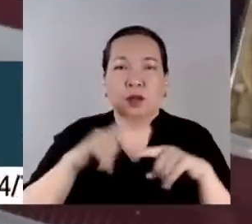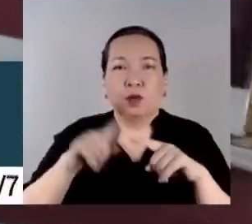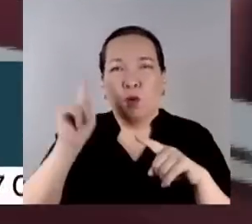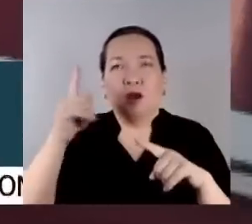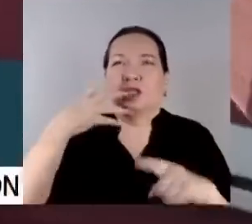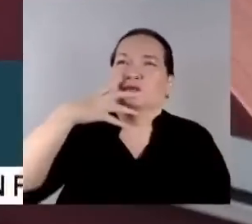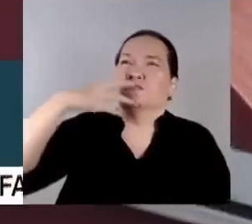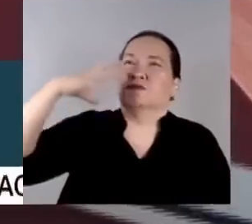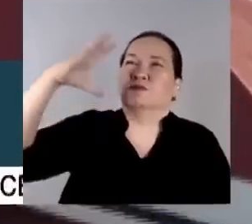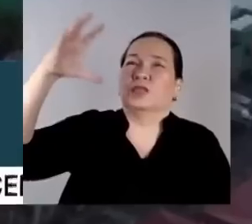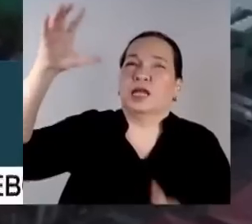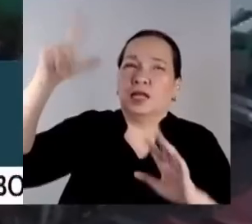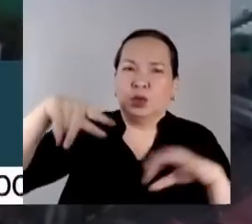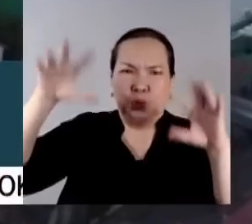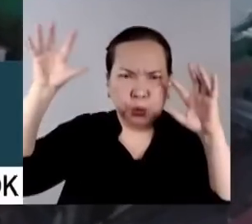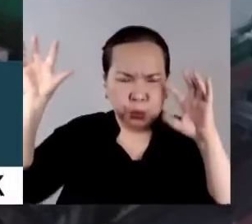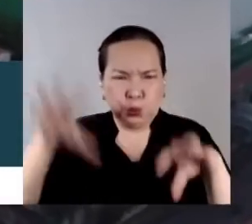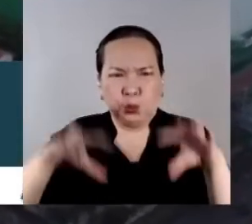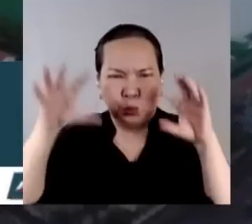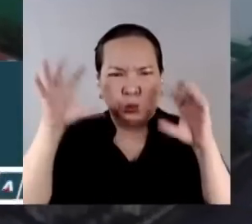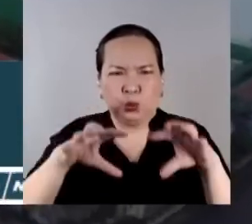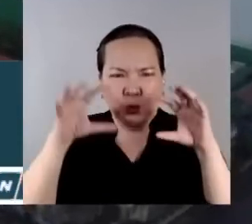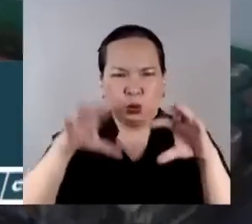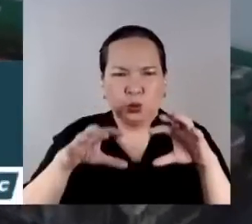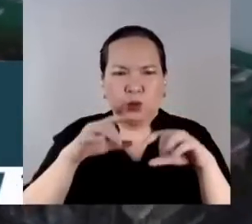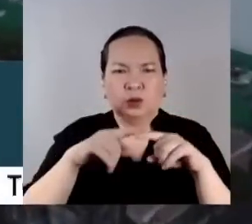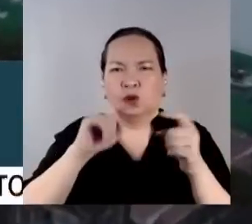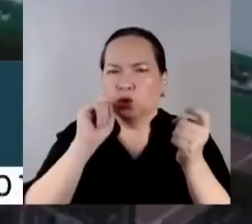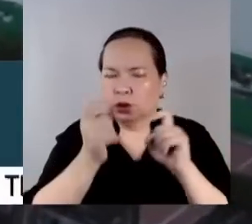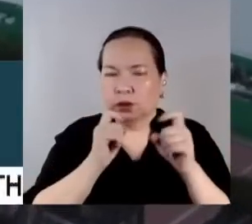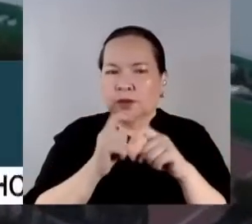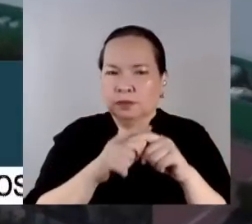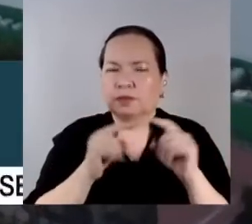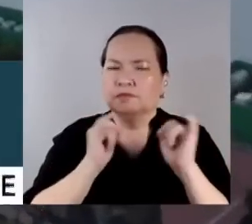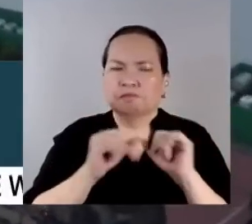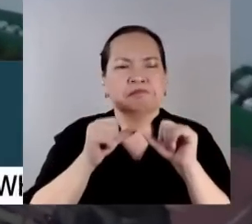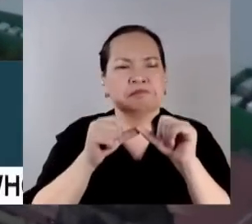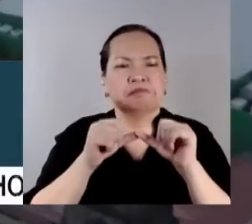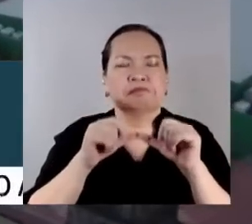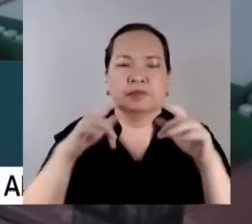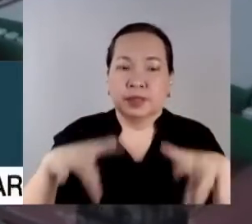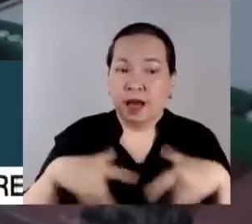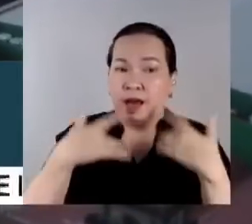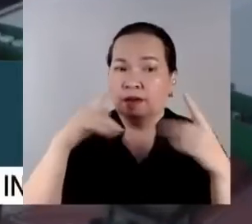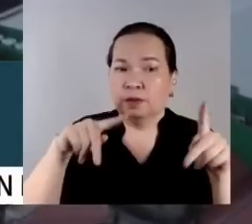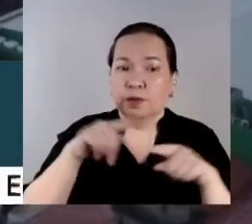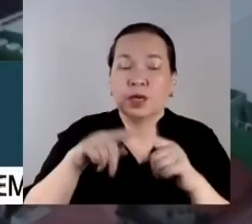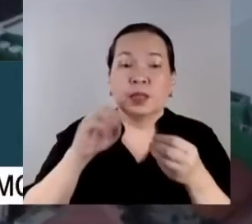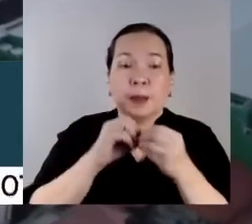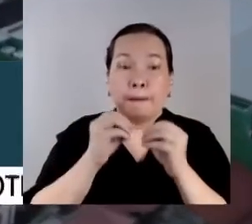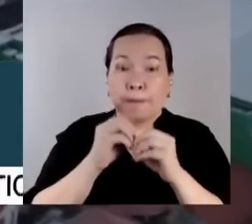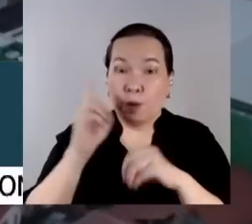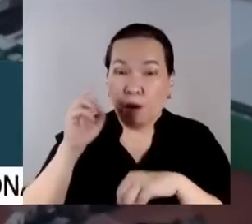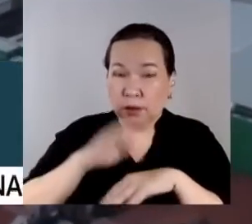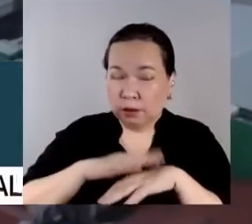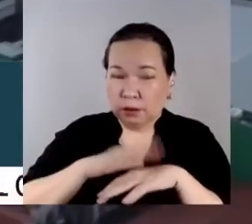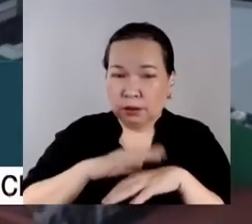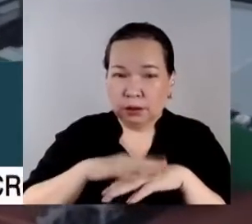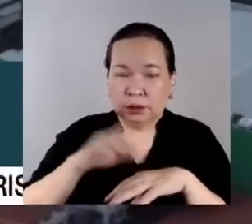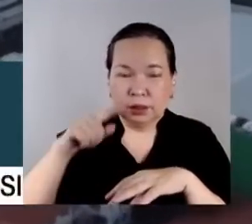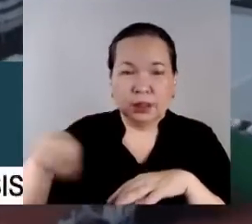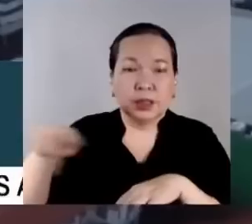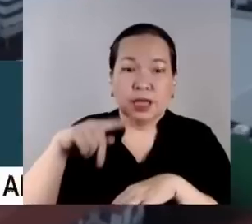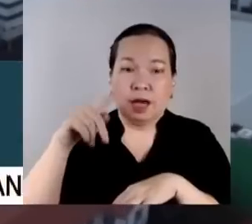of a sudden, it's raining hard. But it's still business as usual in the province. However, because signal number one is hoisted in the province, those